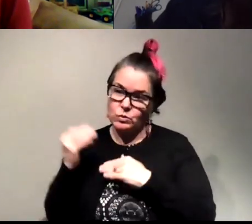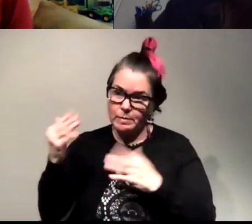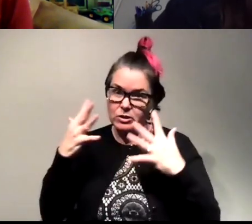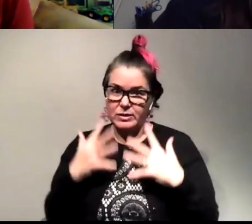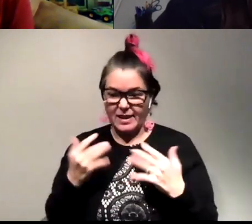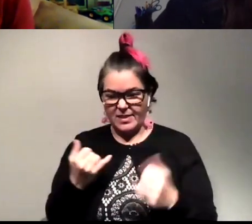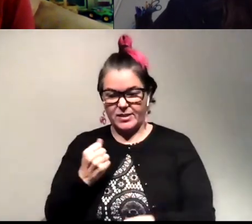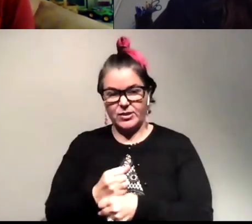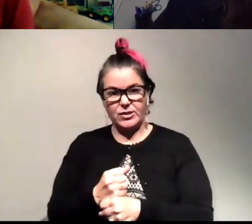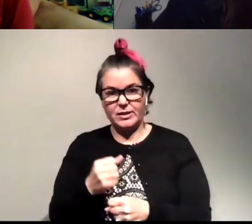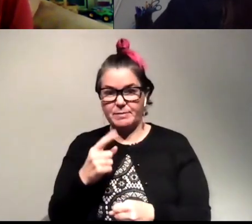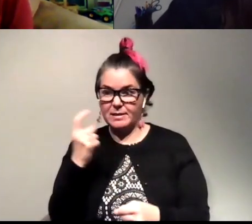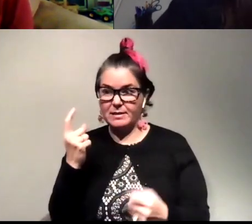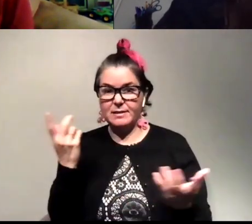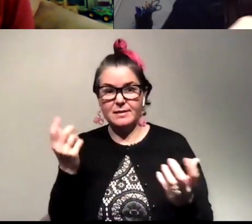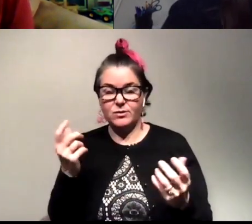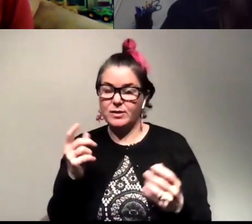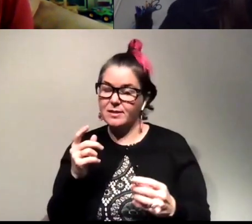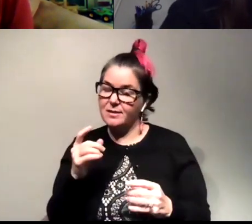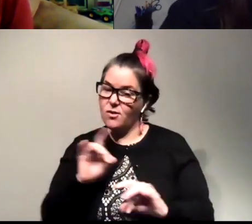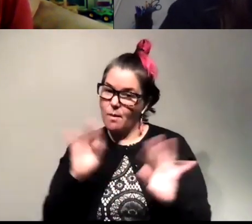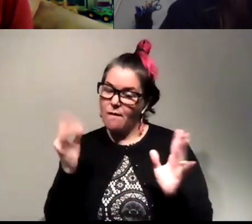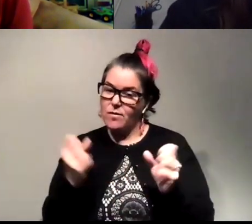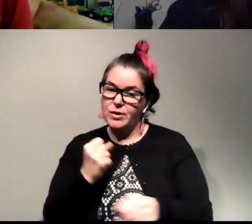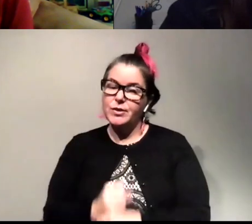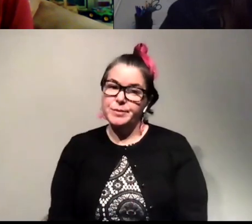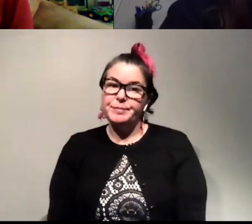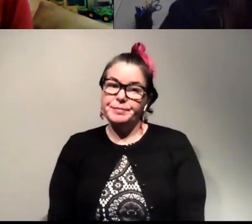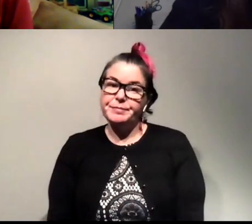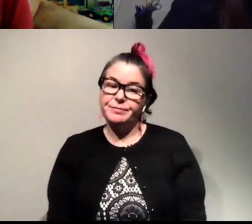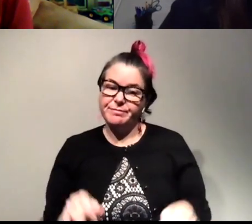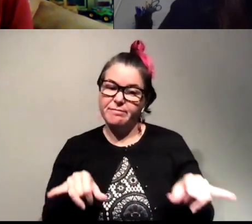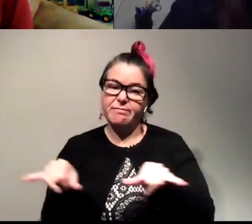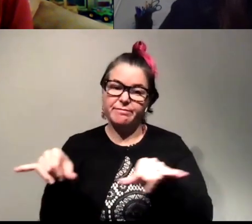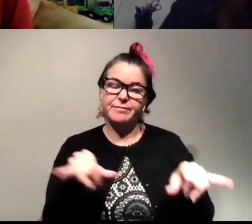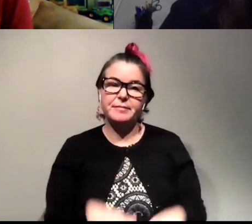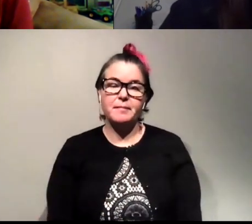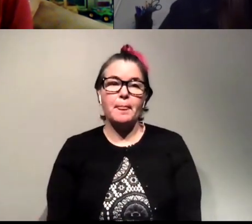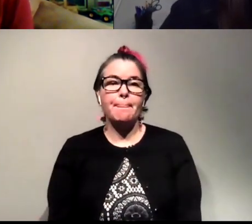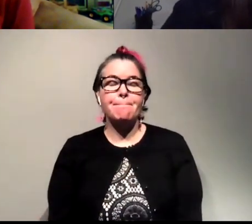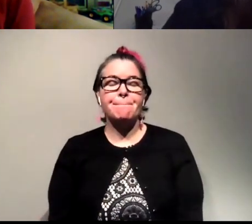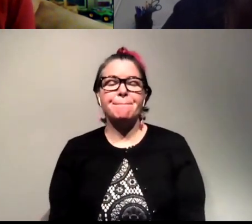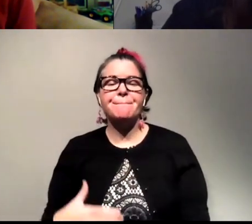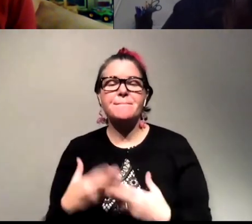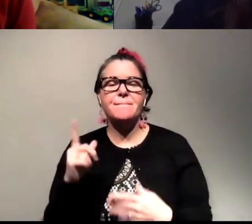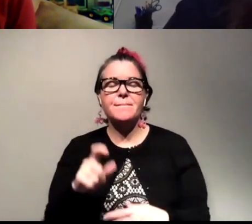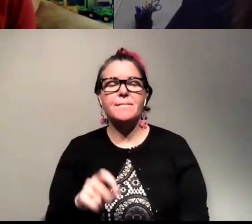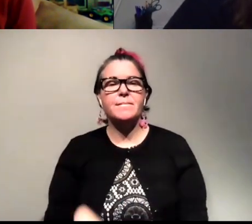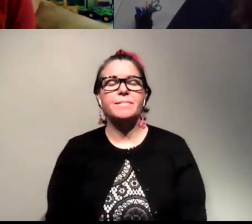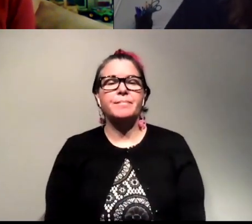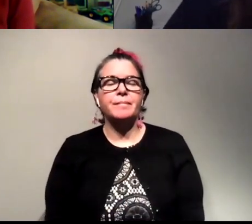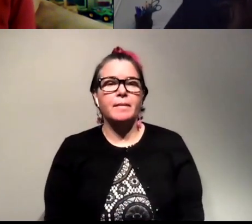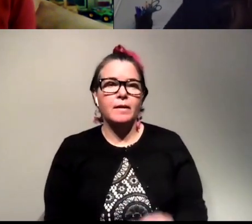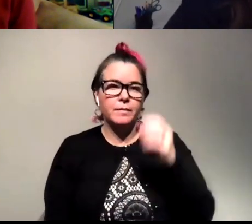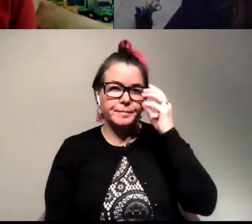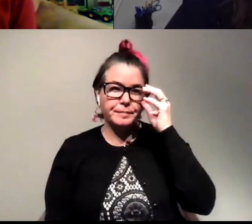year because it's been a pretty brutal year. Yep. So yeah, it's pretty common this year. The next question is from Wintana. How